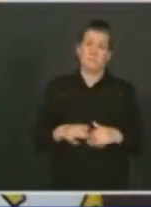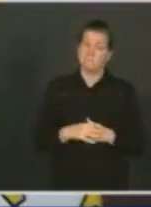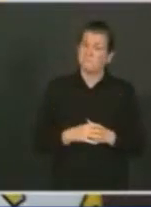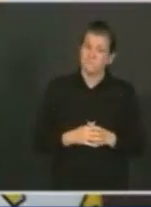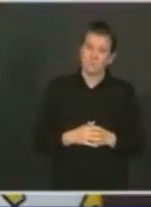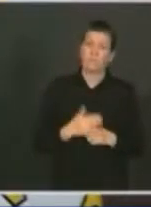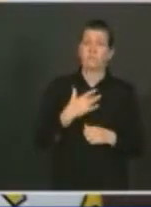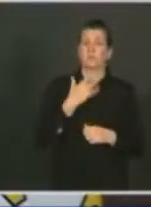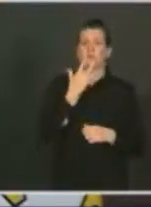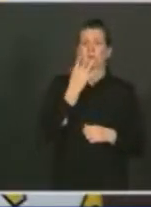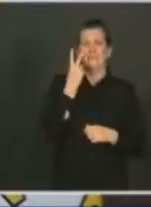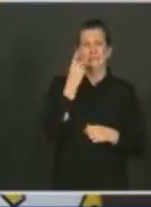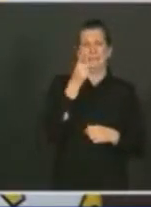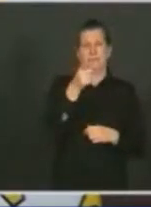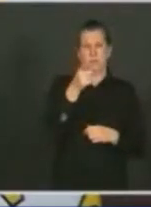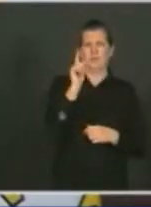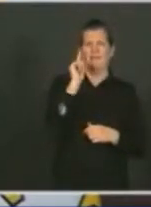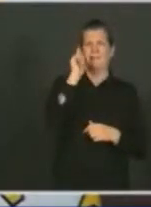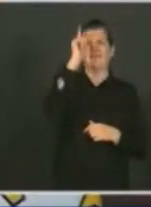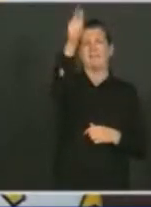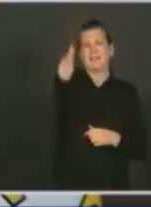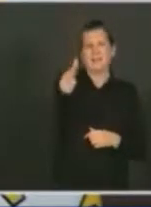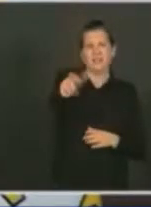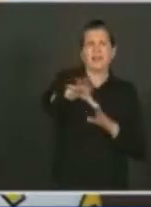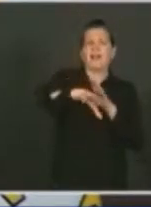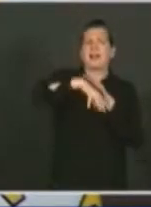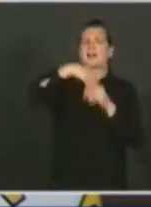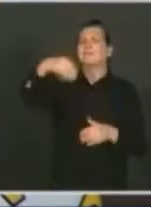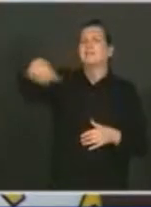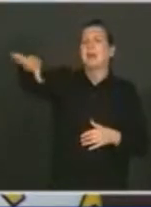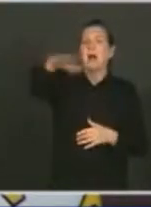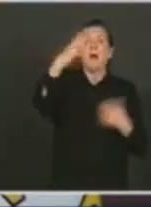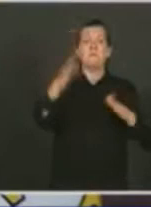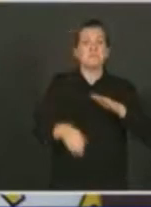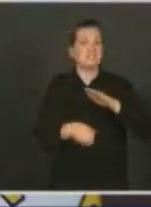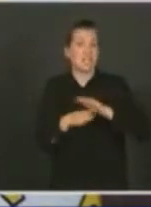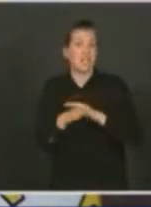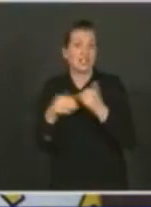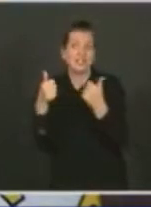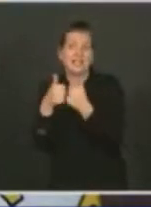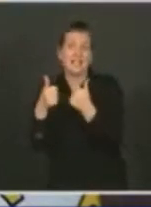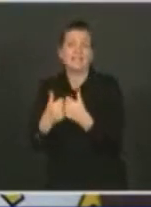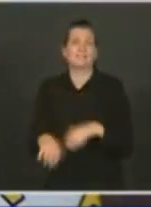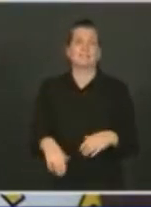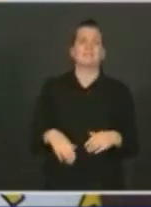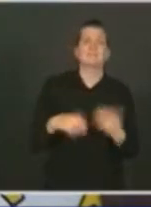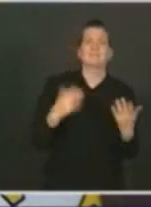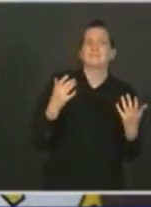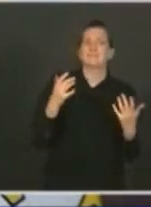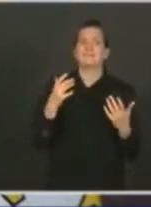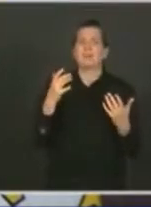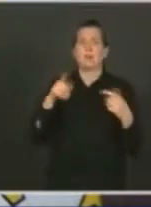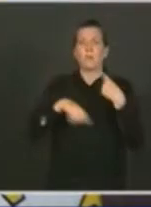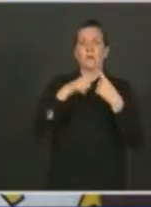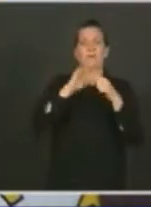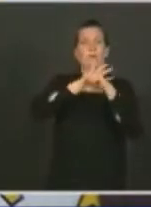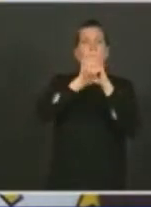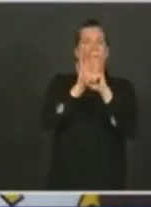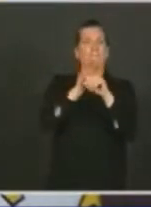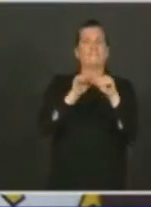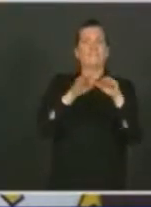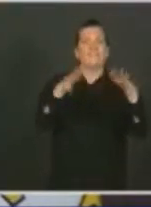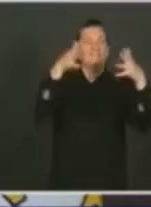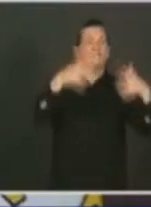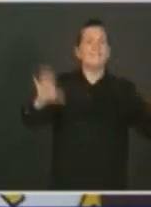PTA meeting. I hope it's the latter, but it's up to every single one of you. We each have the power and the responsibility to stop this